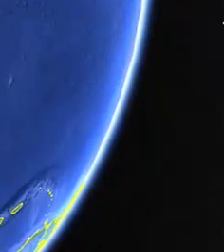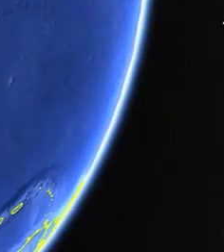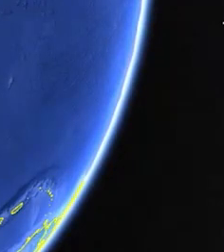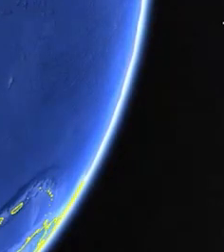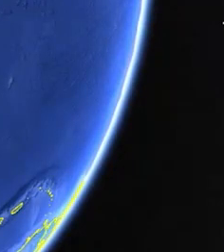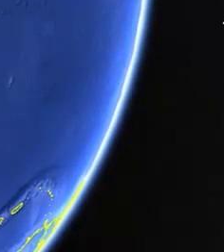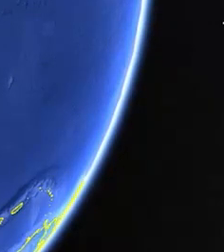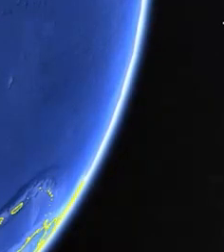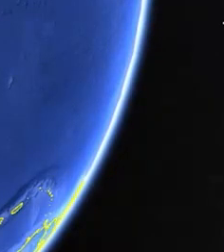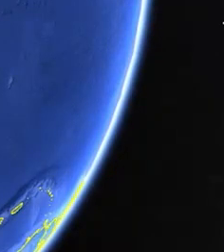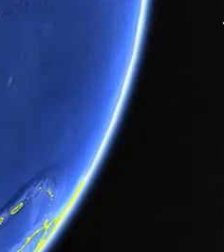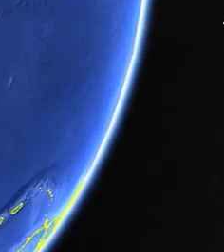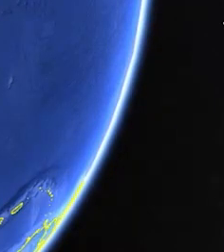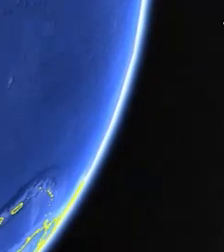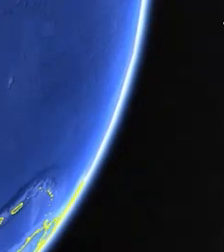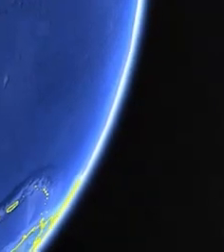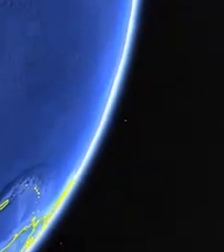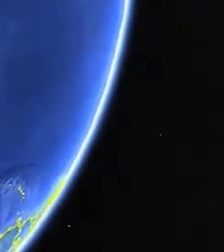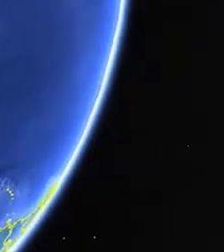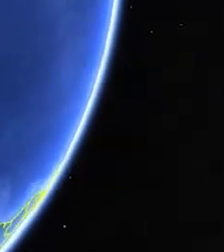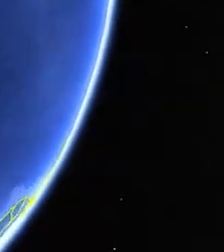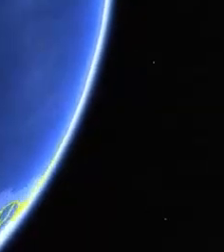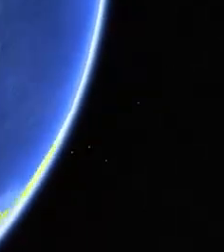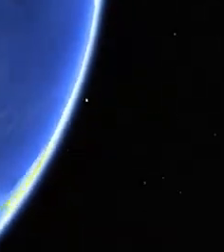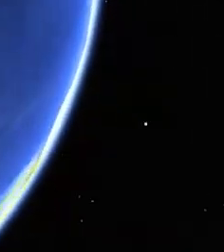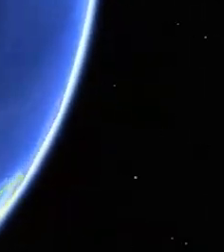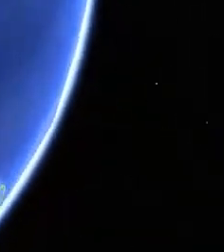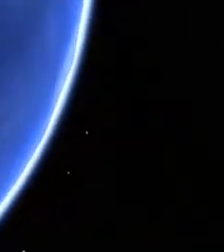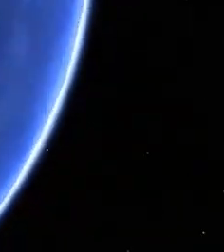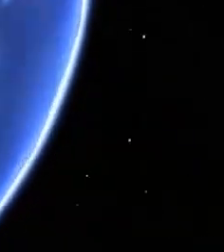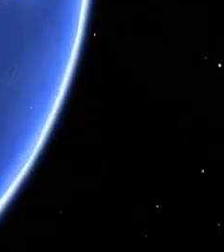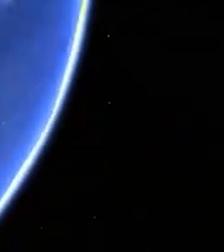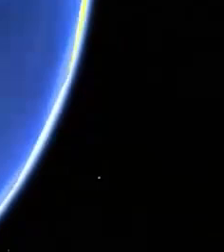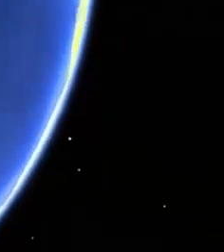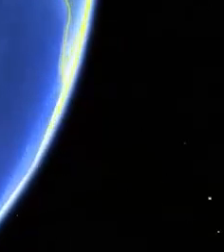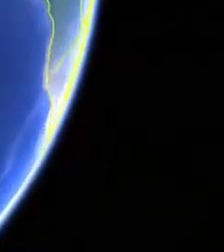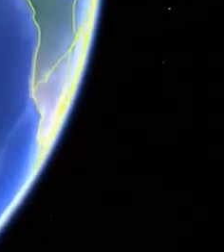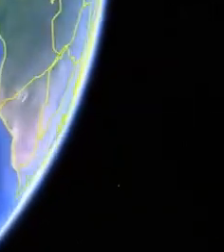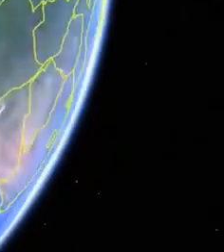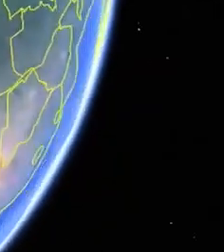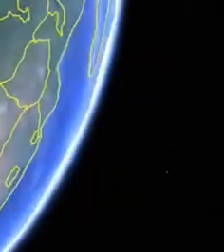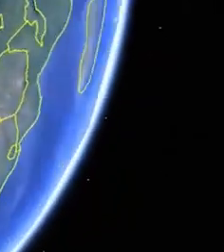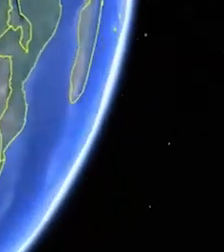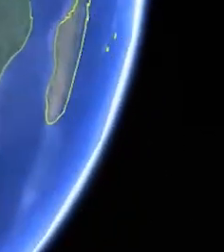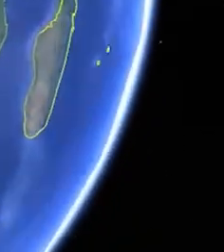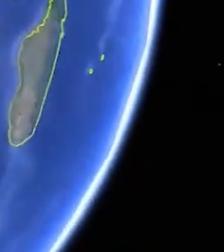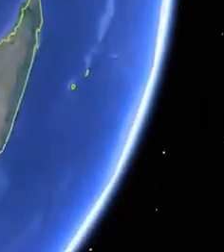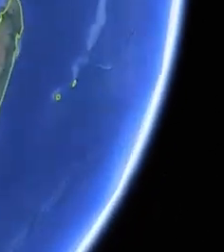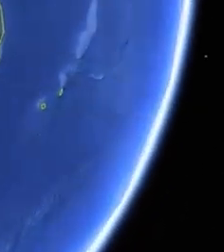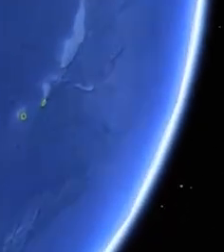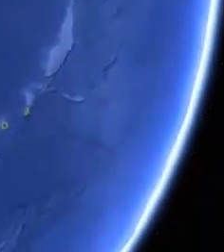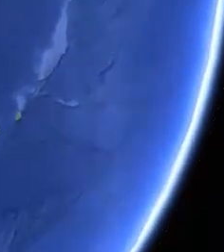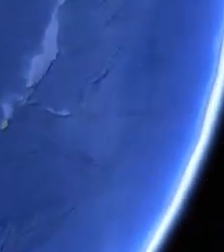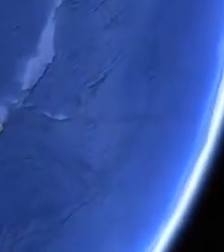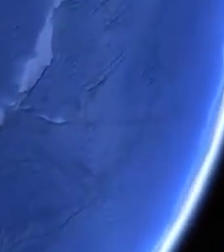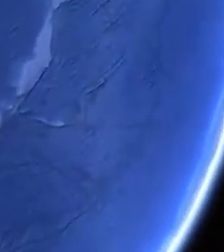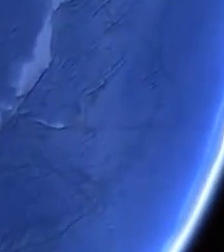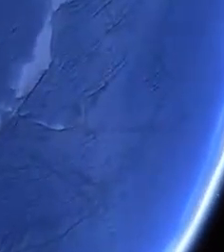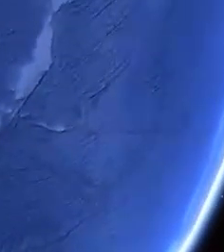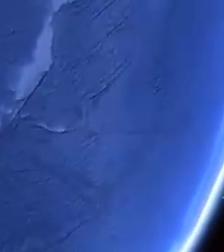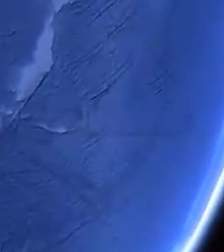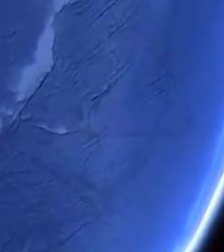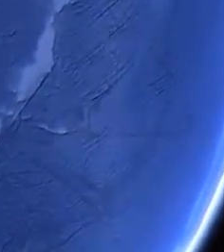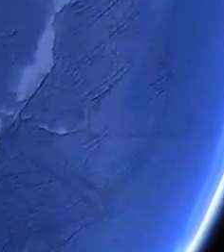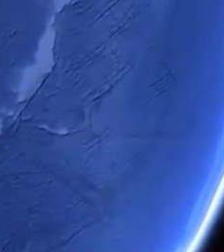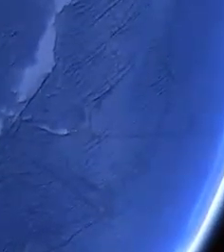Through the transmission system, the members of Maranatha Christian Church around the planet are living a time of